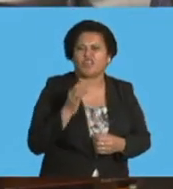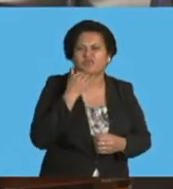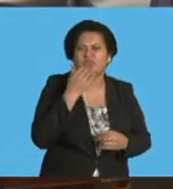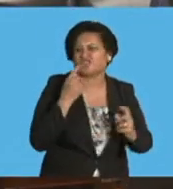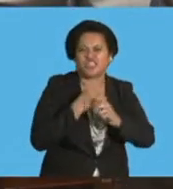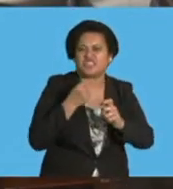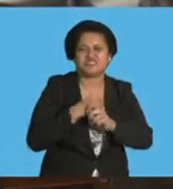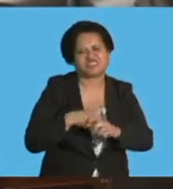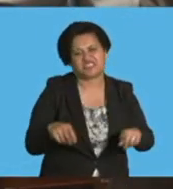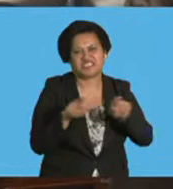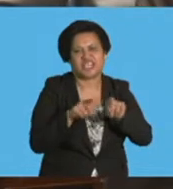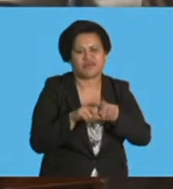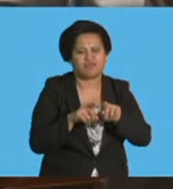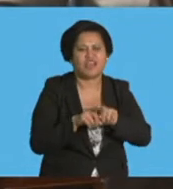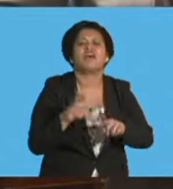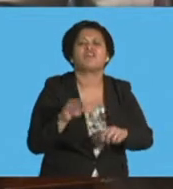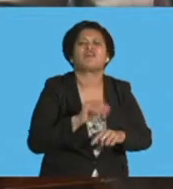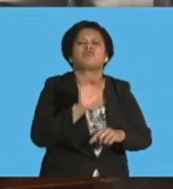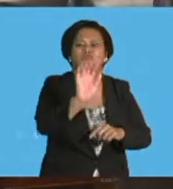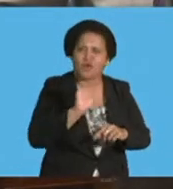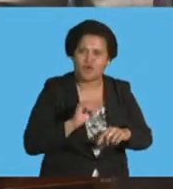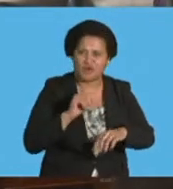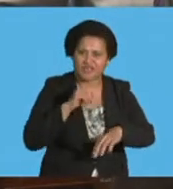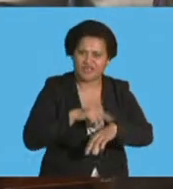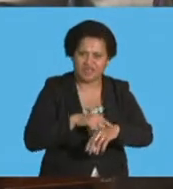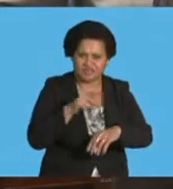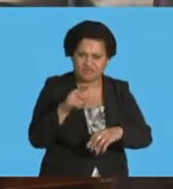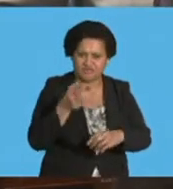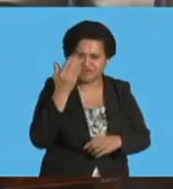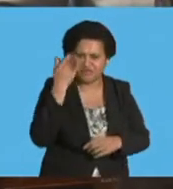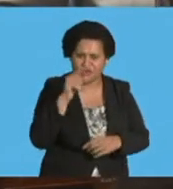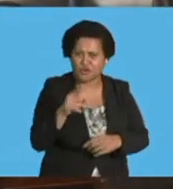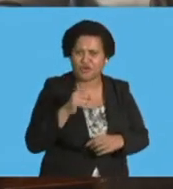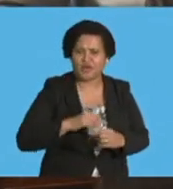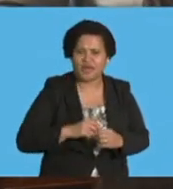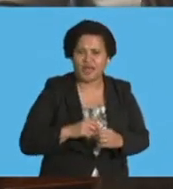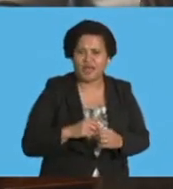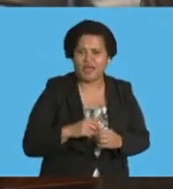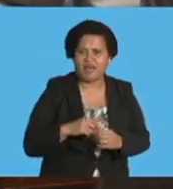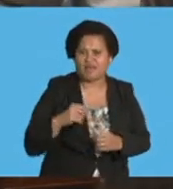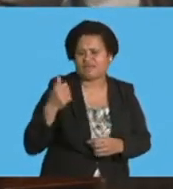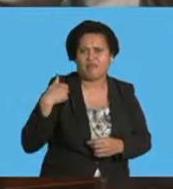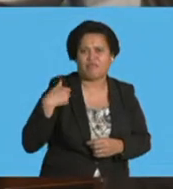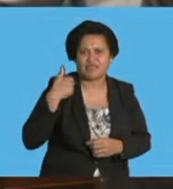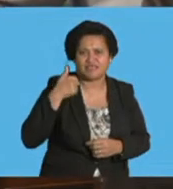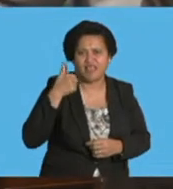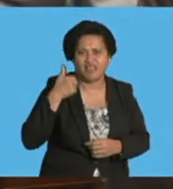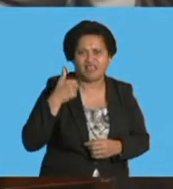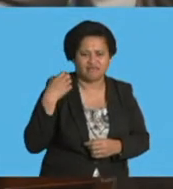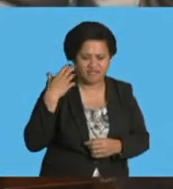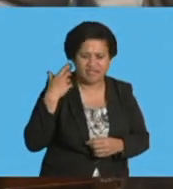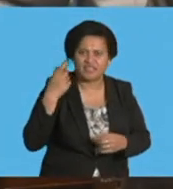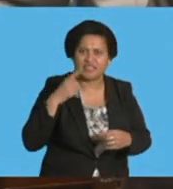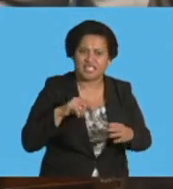changed from his time as a diplomat in Washington. One, we are guided by the Article 2 of